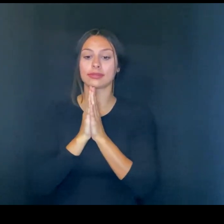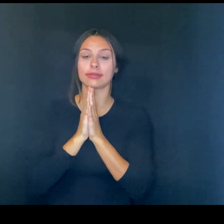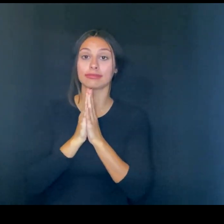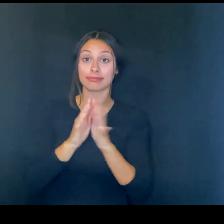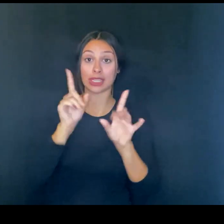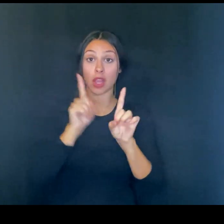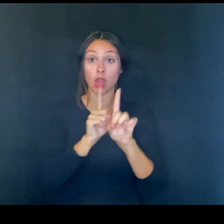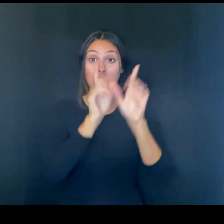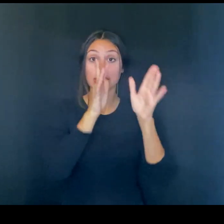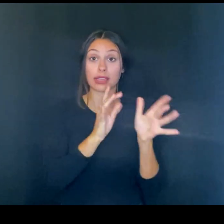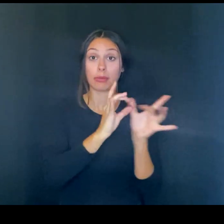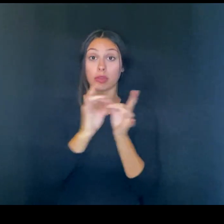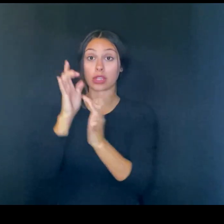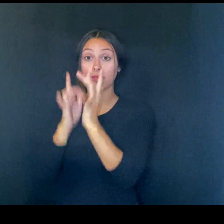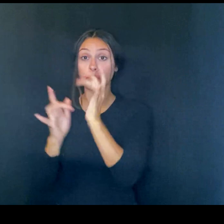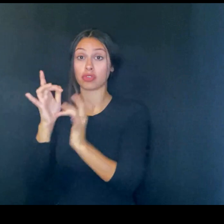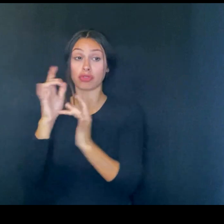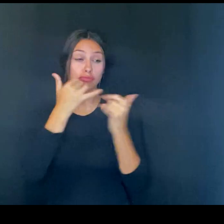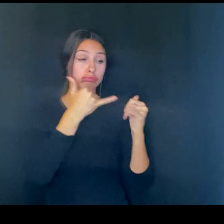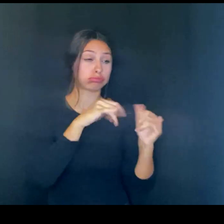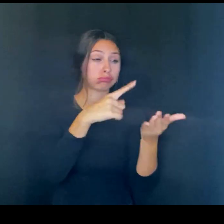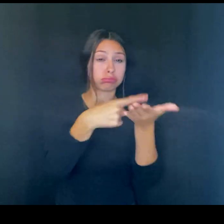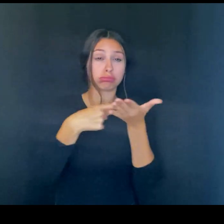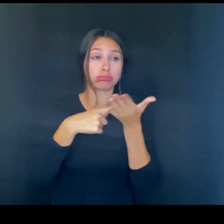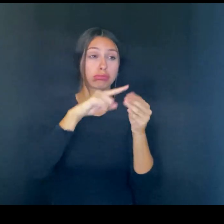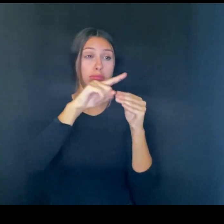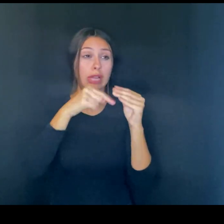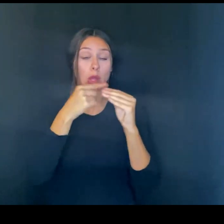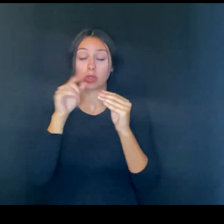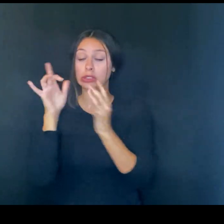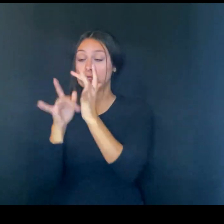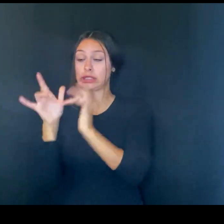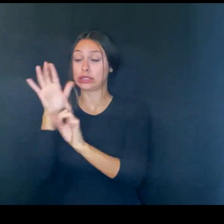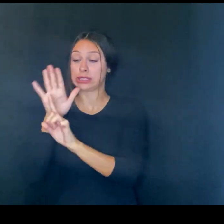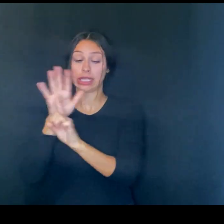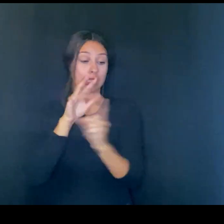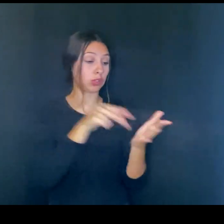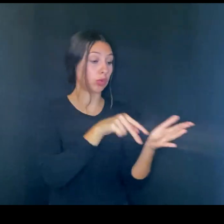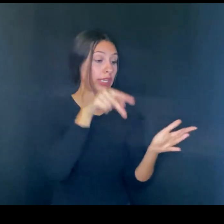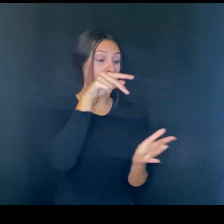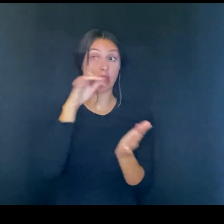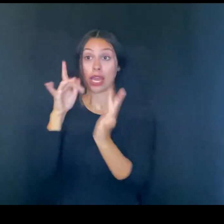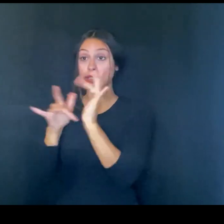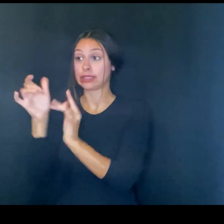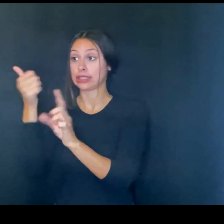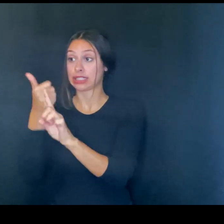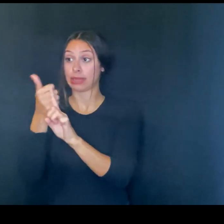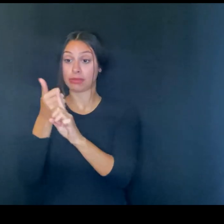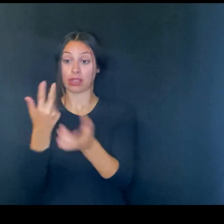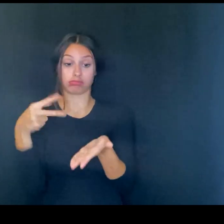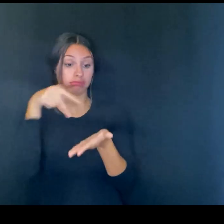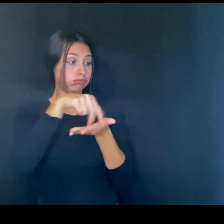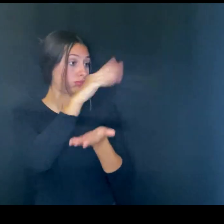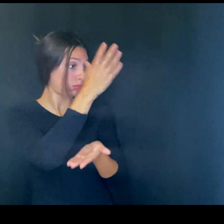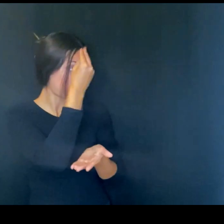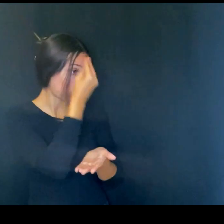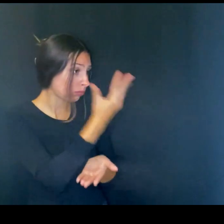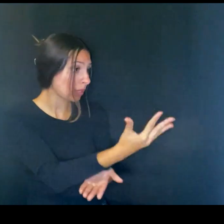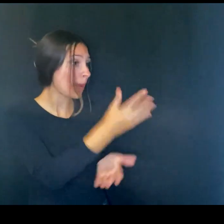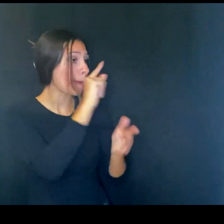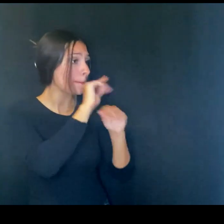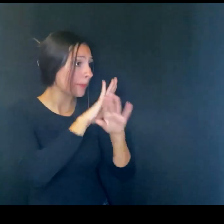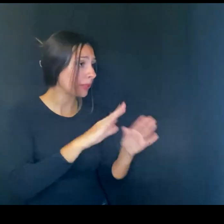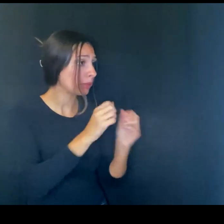While the disciples of Jesus were still talking about Jesus' resurrection, Jesus himself stood among them and said to them, "Peace be with